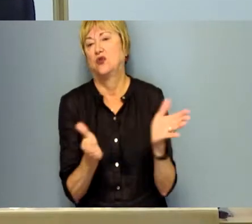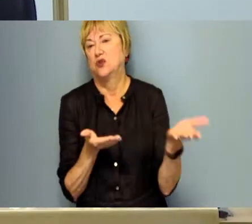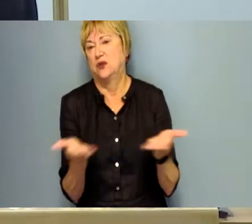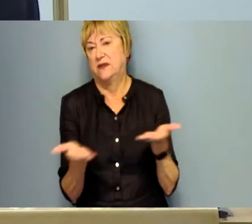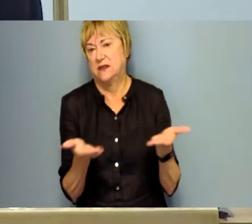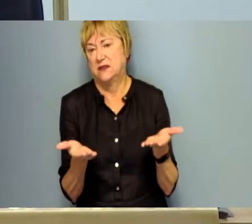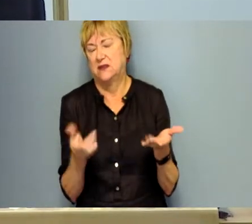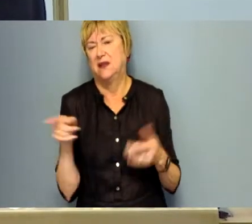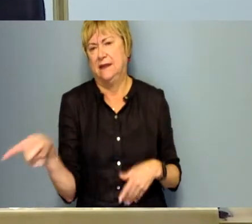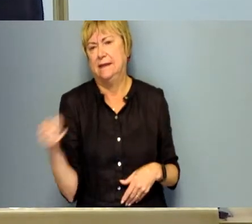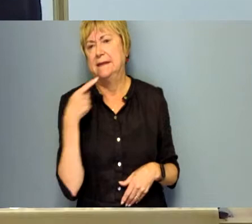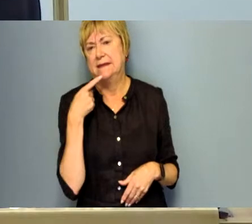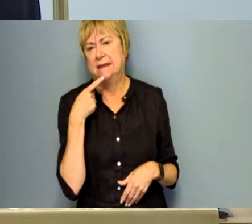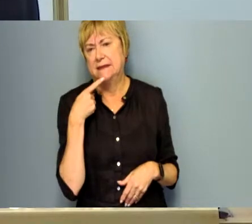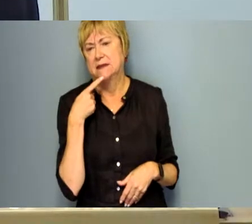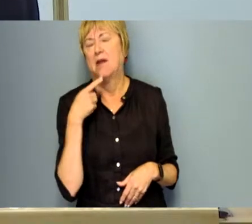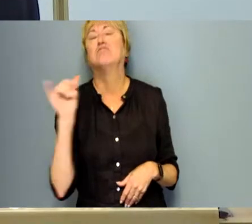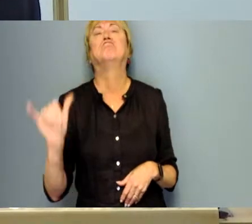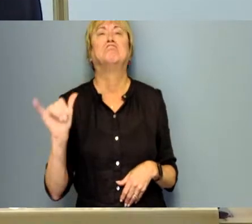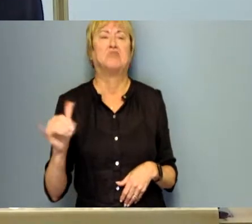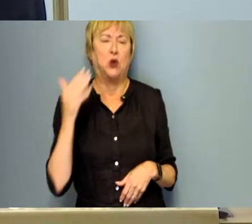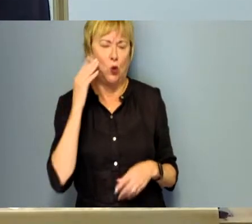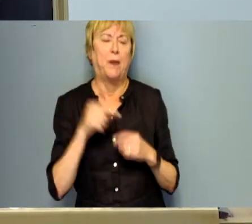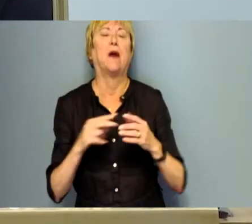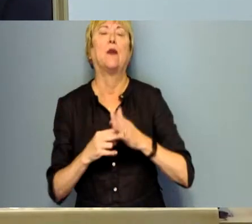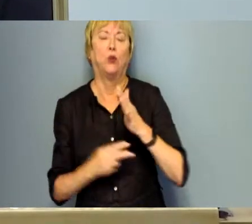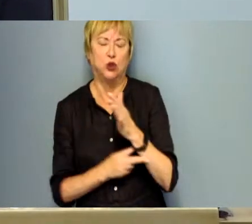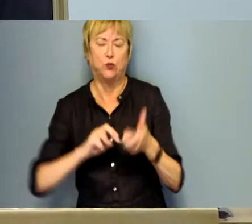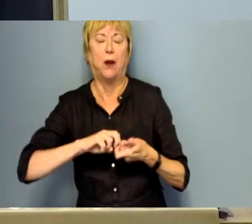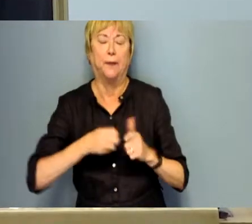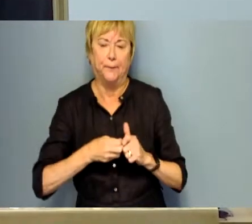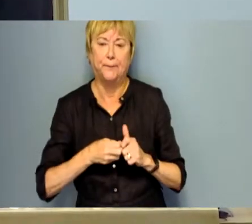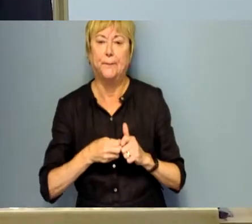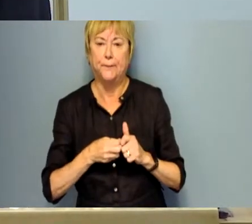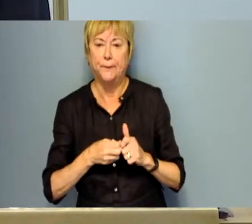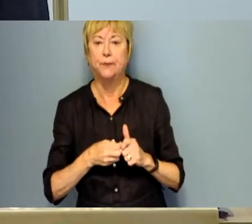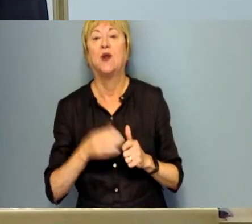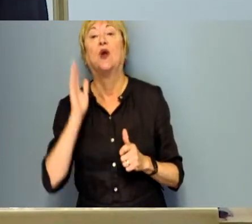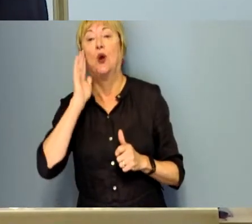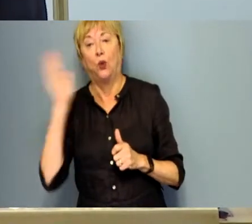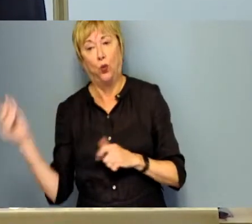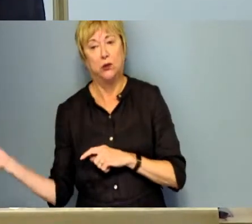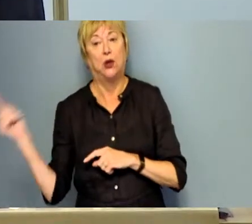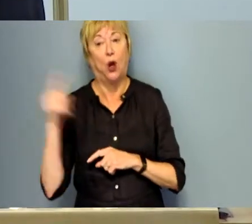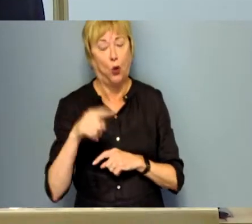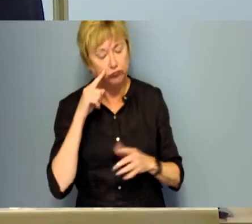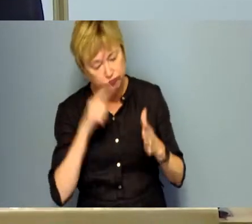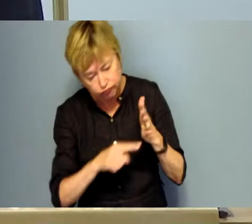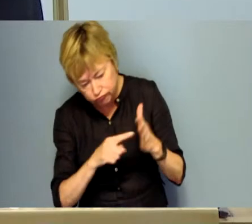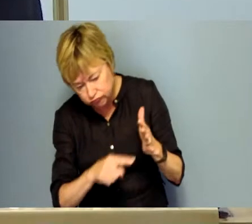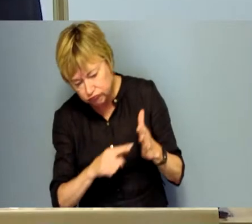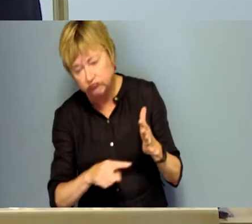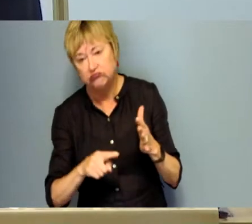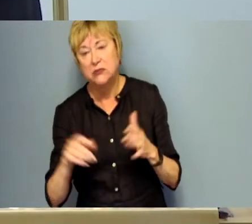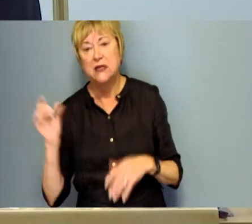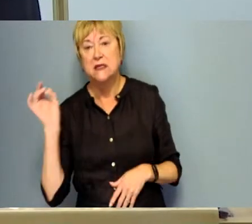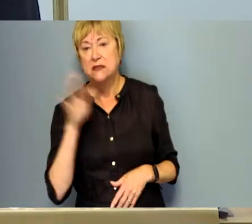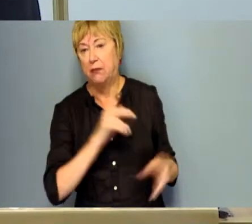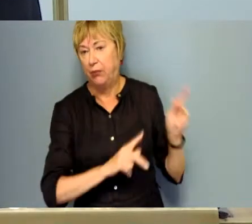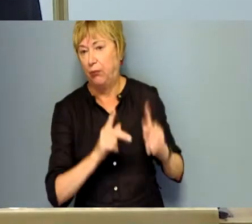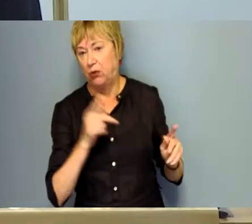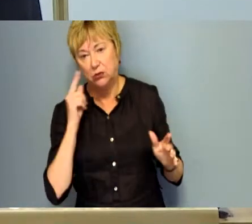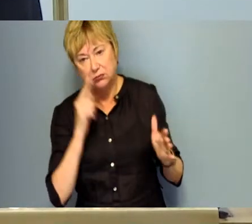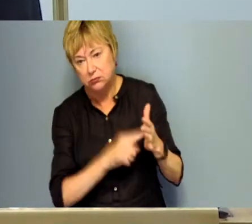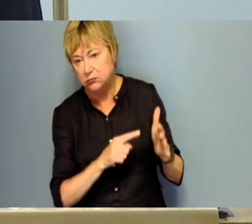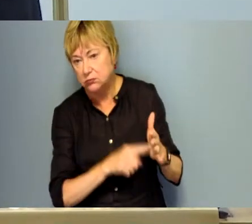and he says he was aware of the bridge. He said he was going to go down and take a look at it and send some people down.